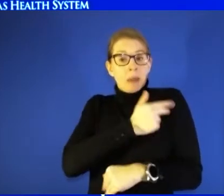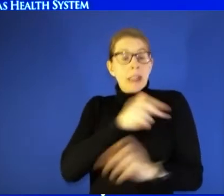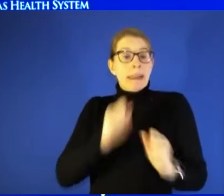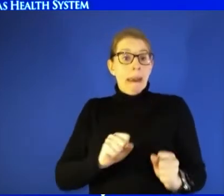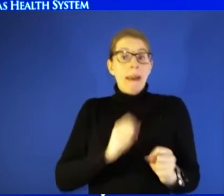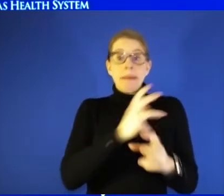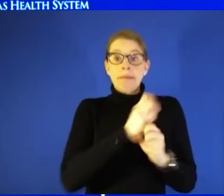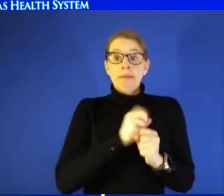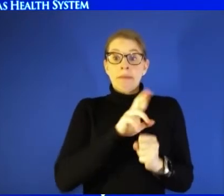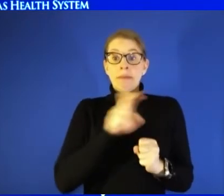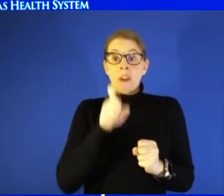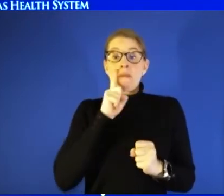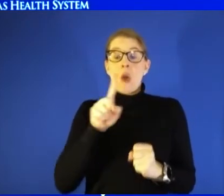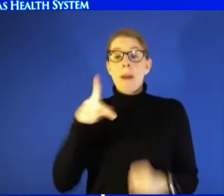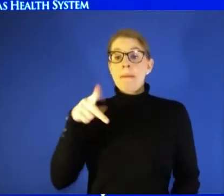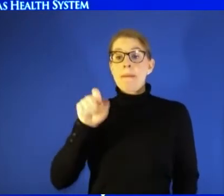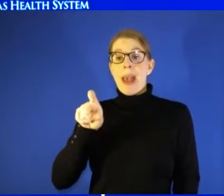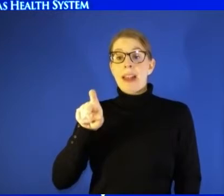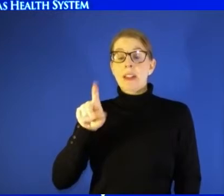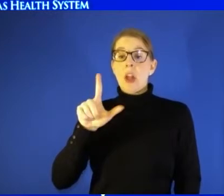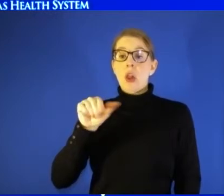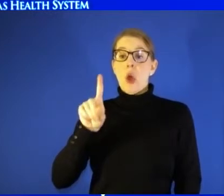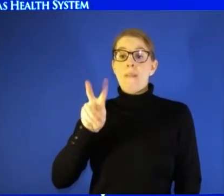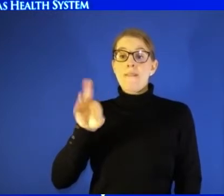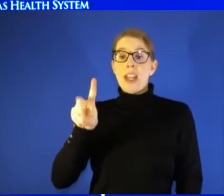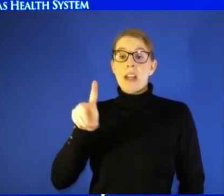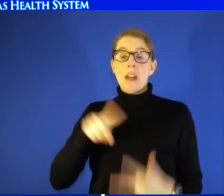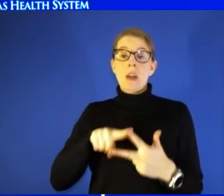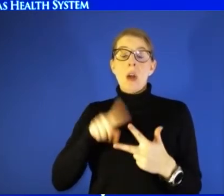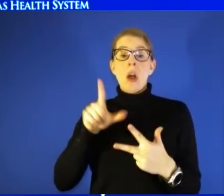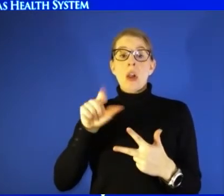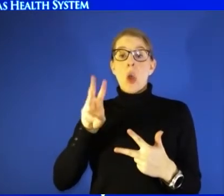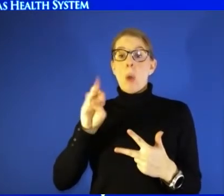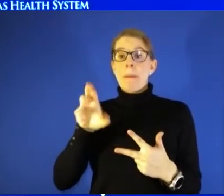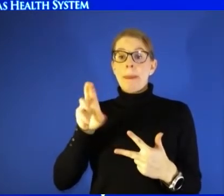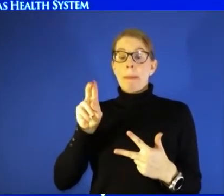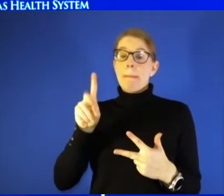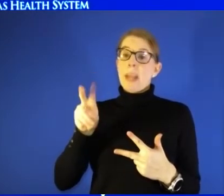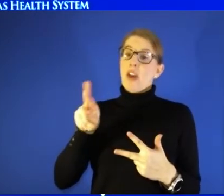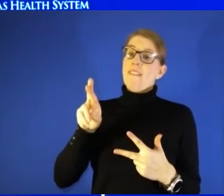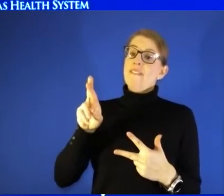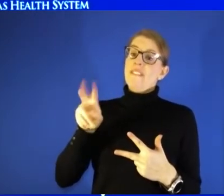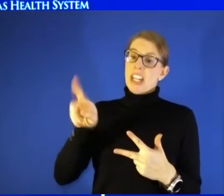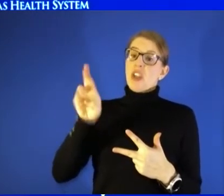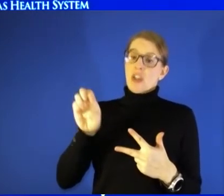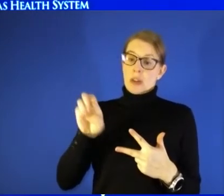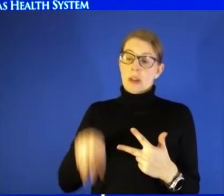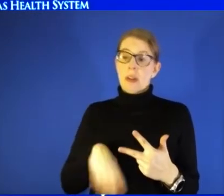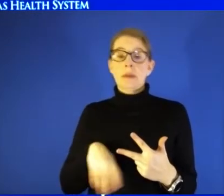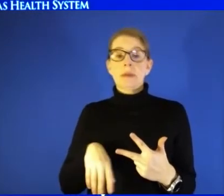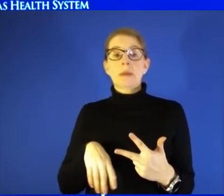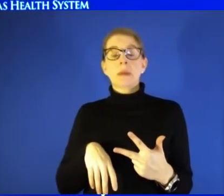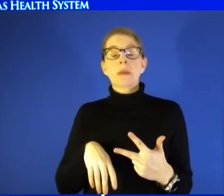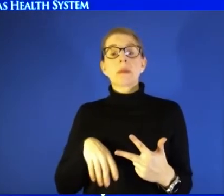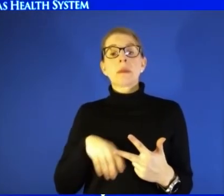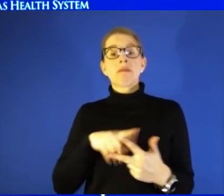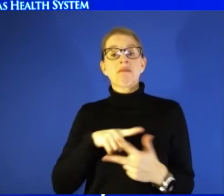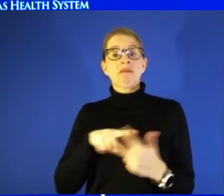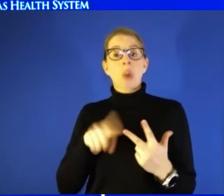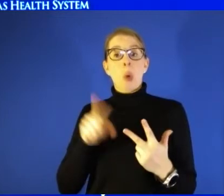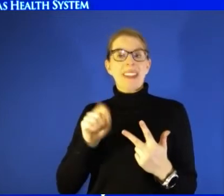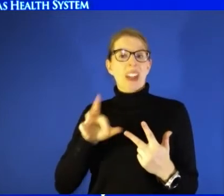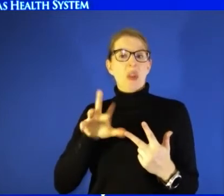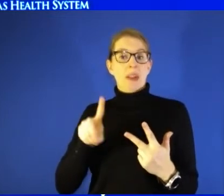for Paxlovid or molnupiravir, or get those monoclonal antibodies, because so far the early data, certainly for the